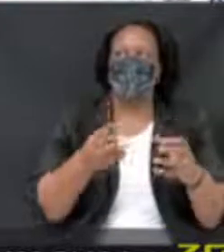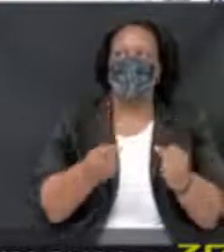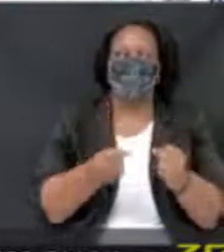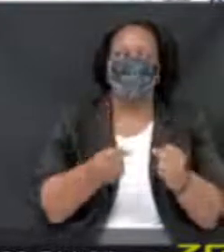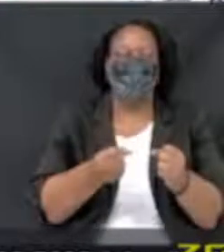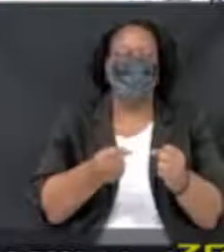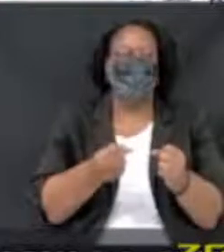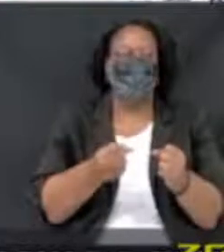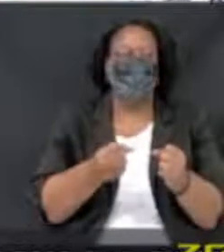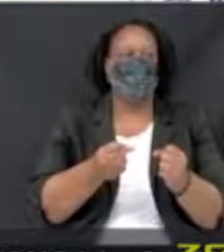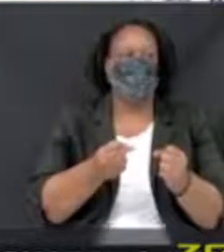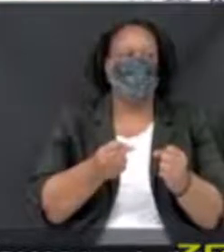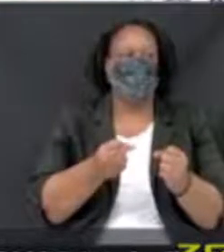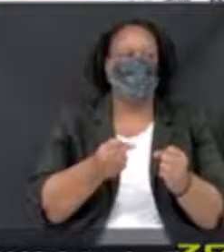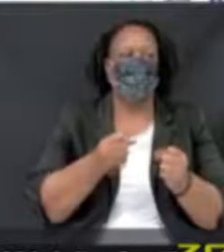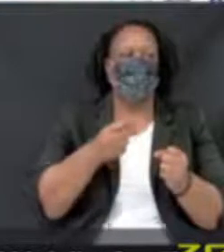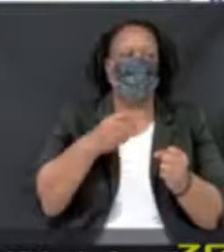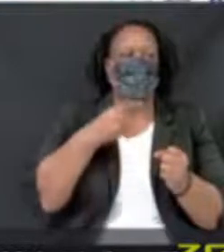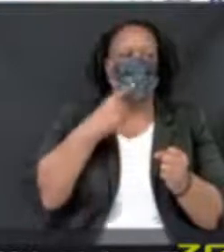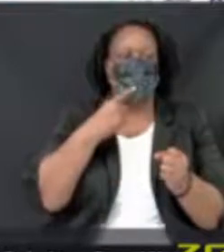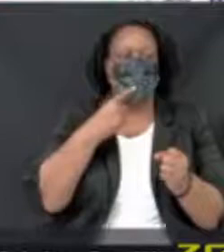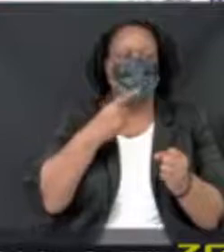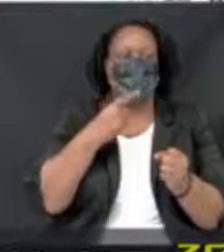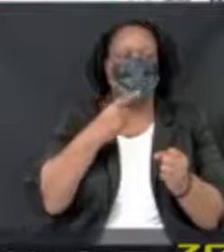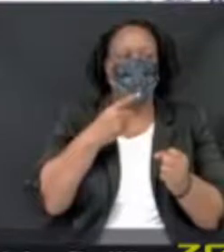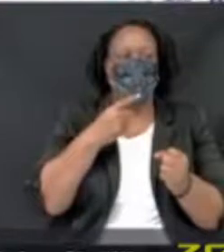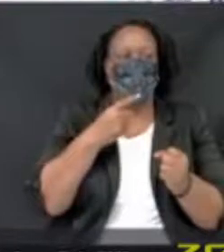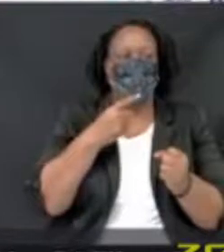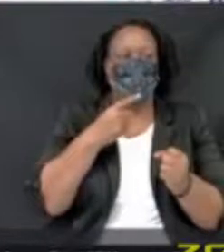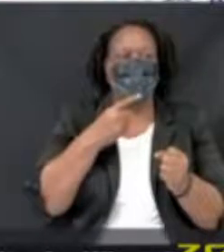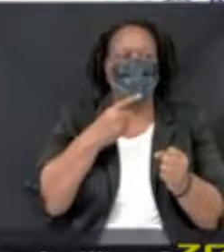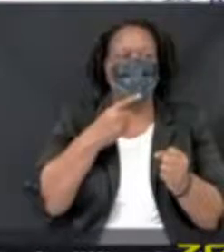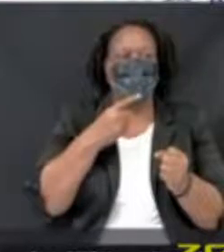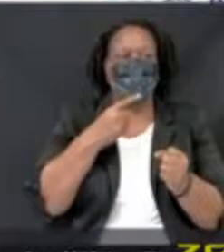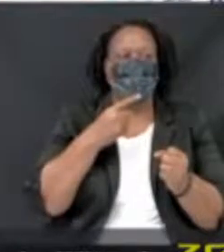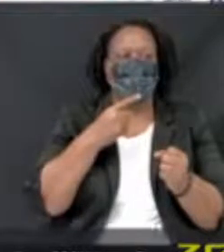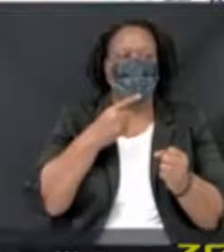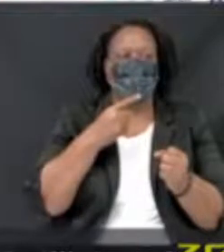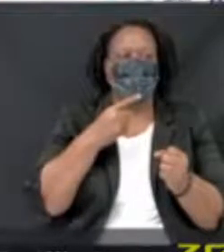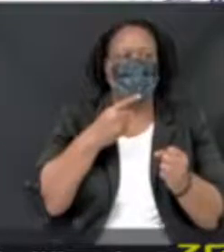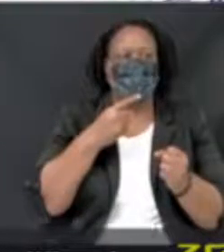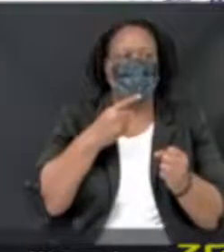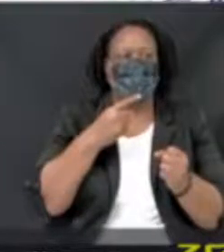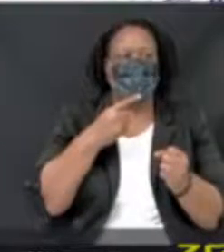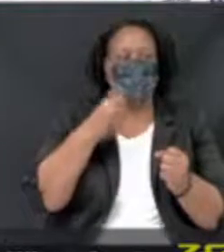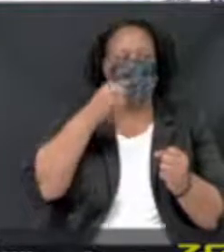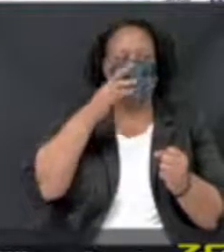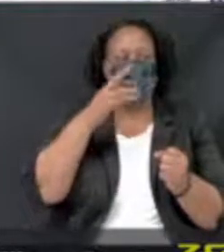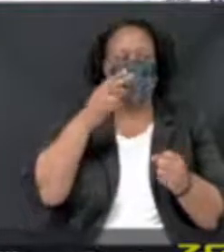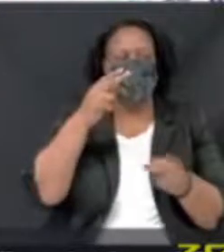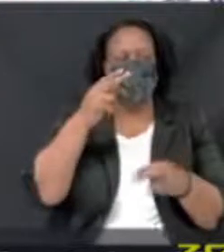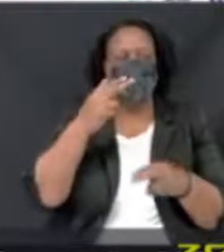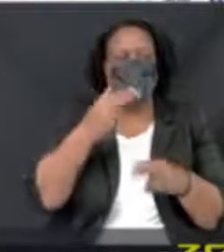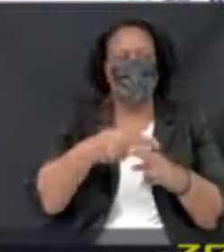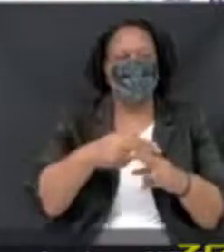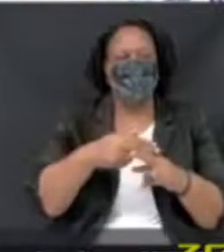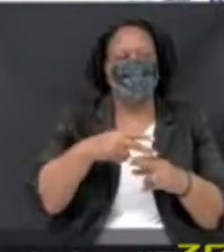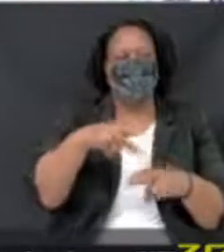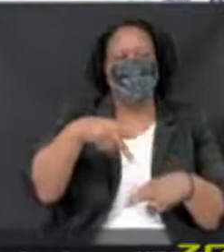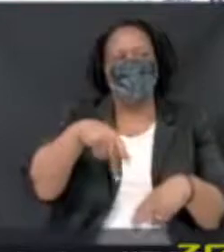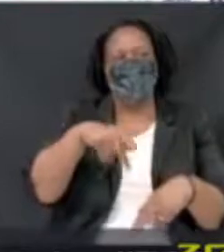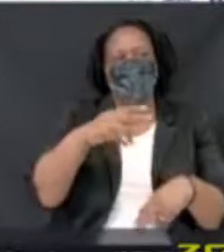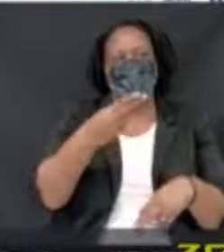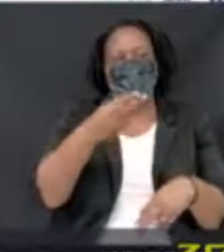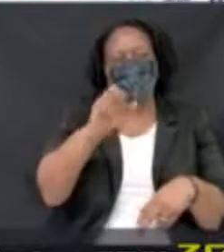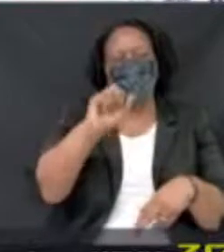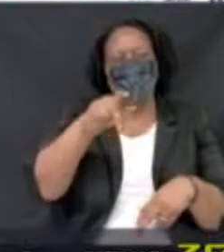Wendy Colleen Phipps, who celebrates her birthday today. So I ask the nation to join me